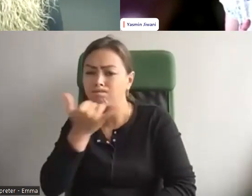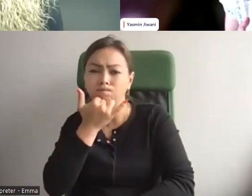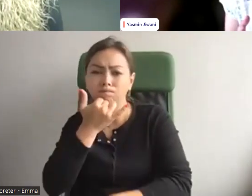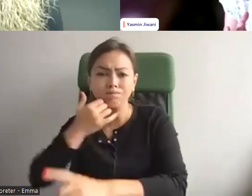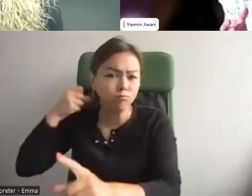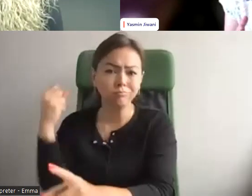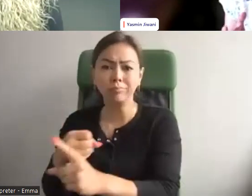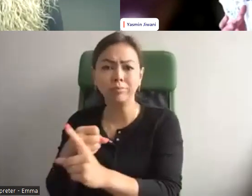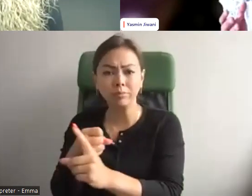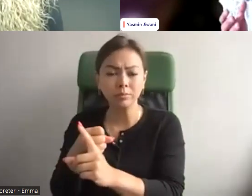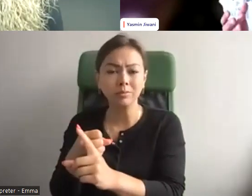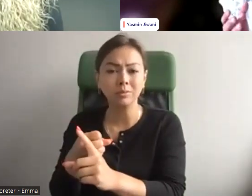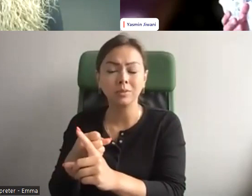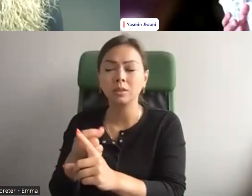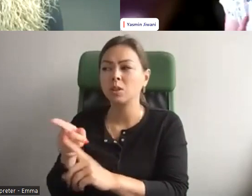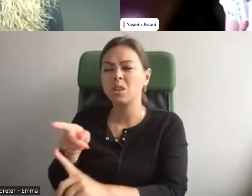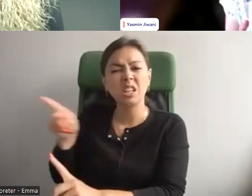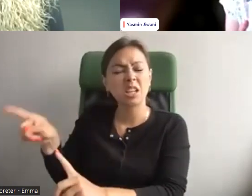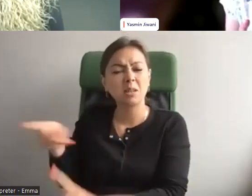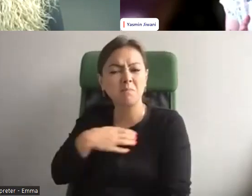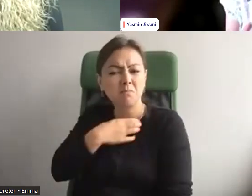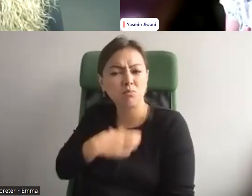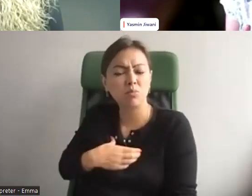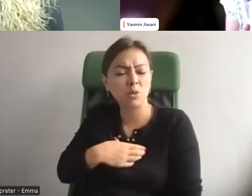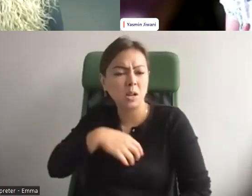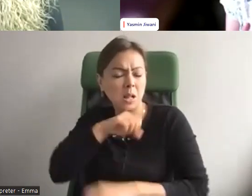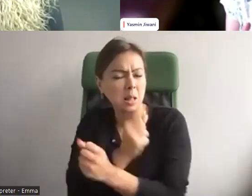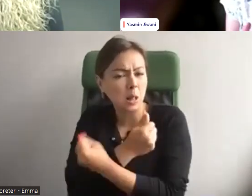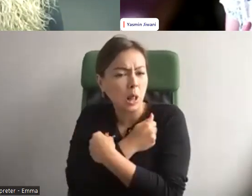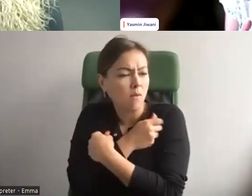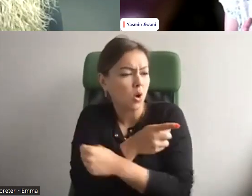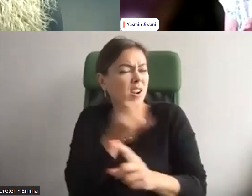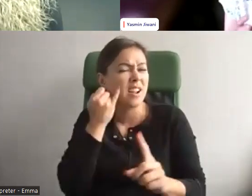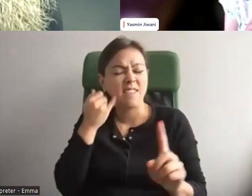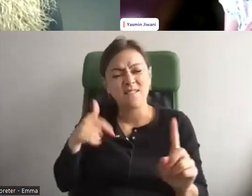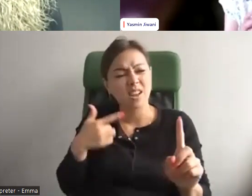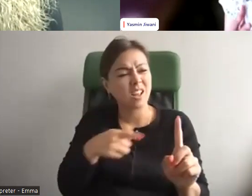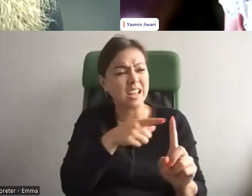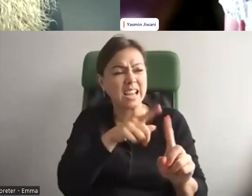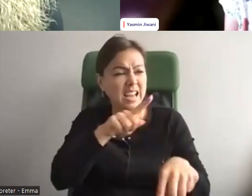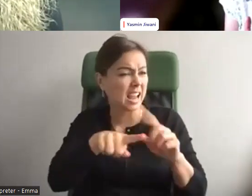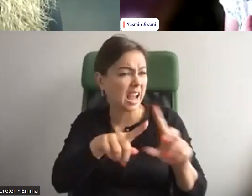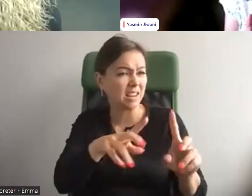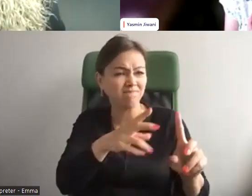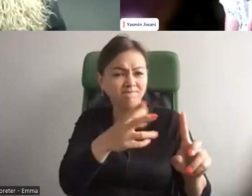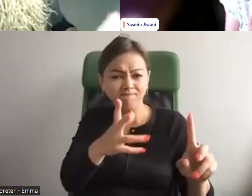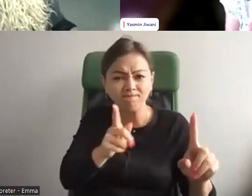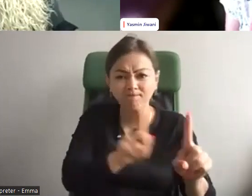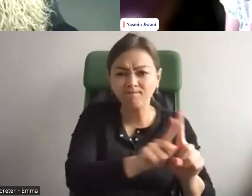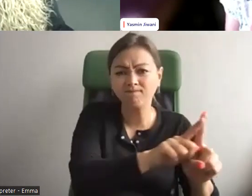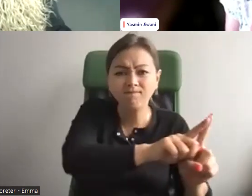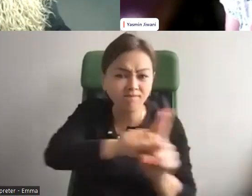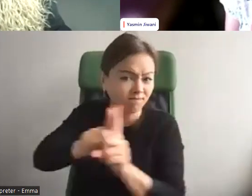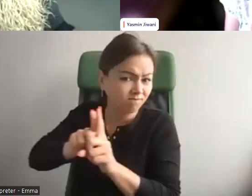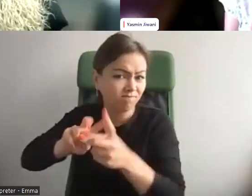with her. He felt like if he couldn't have her, nobody could have her. And there is this sort of ownership about a